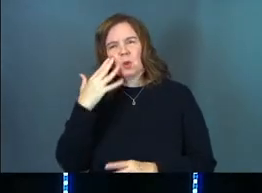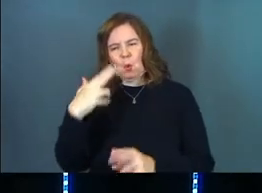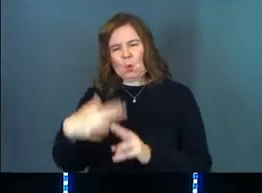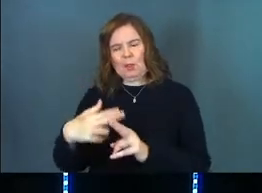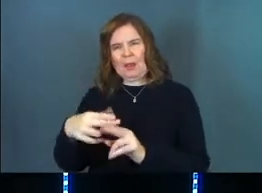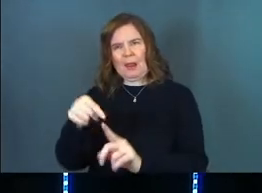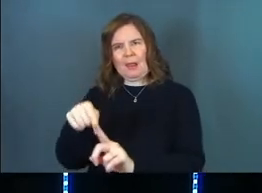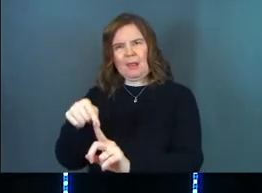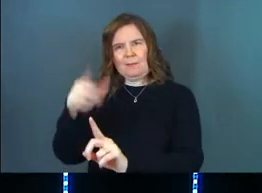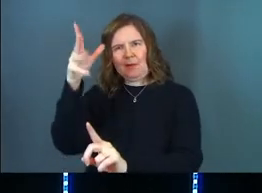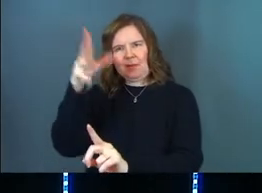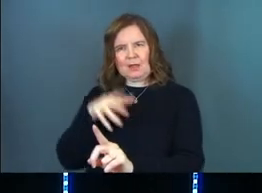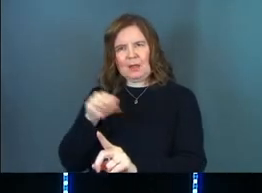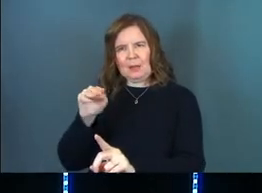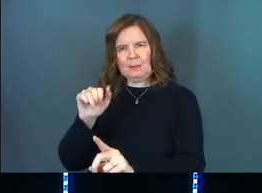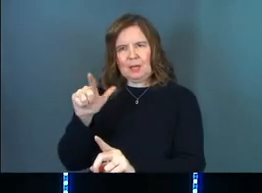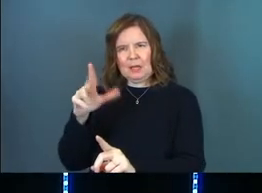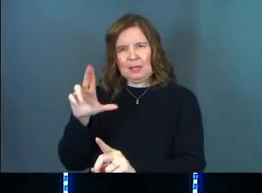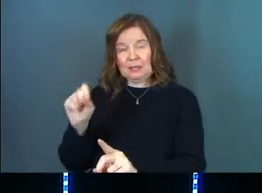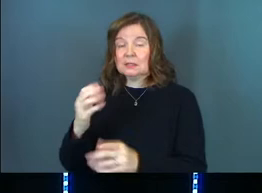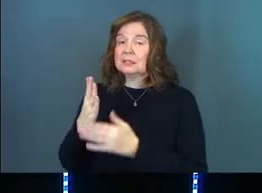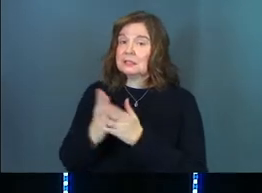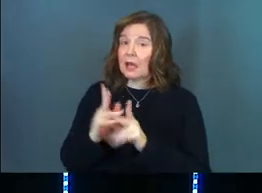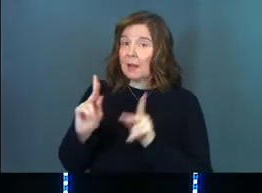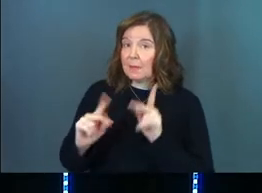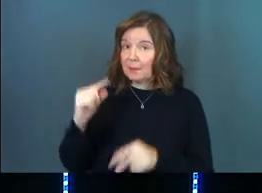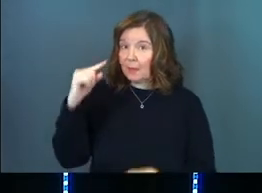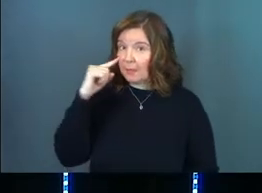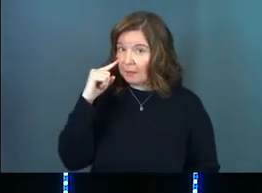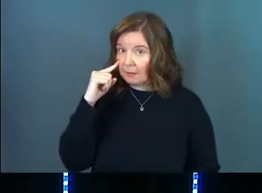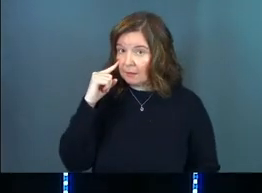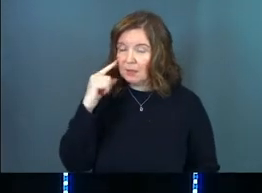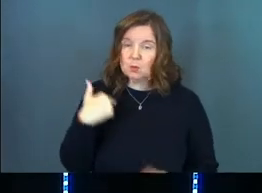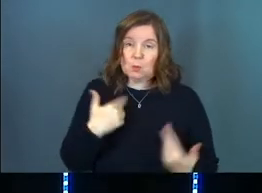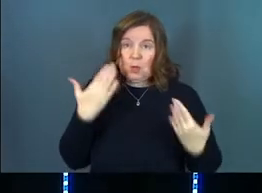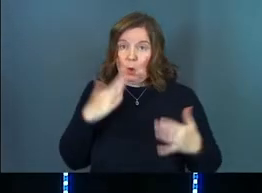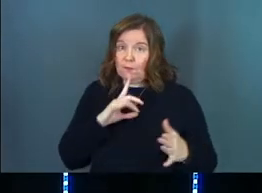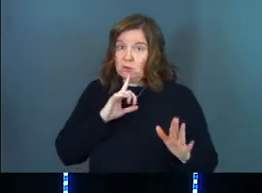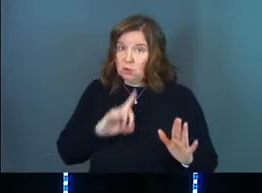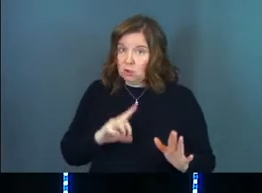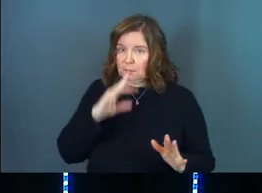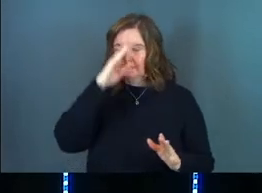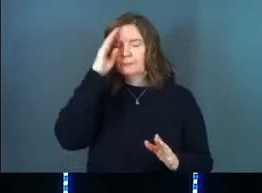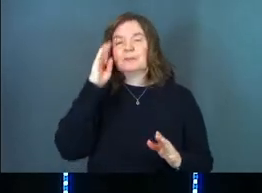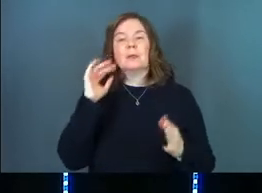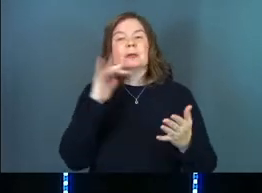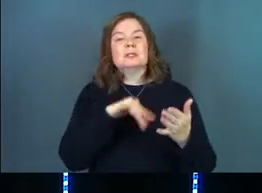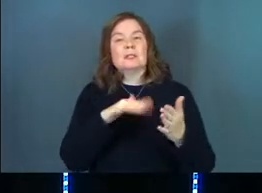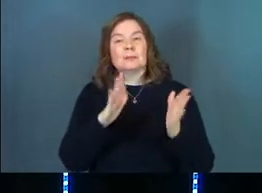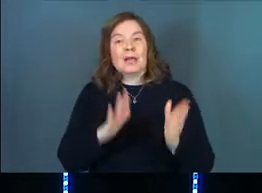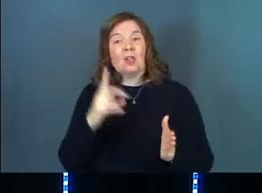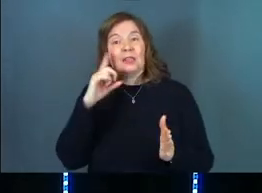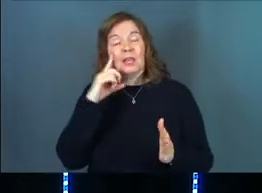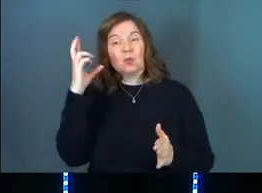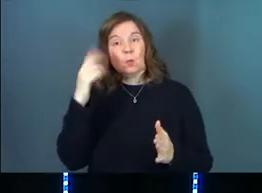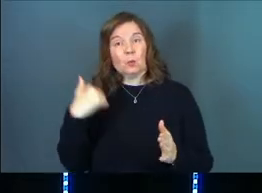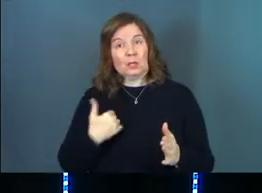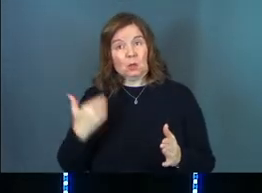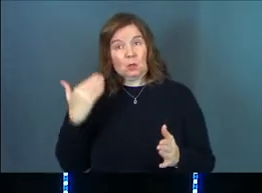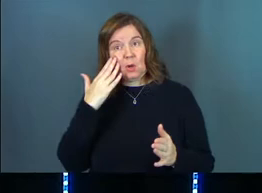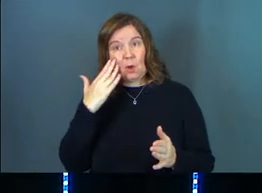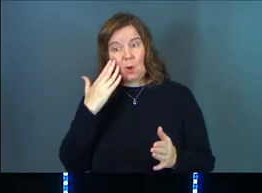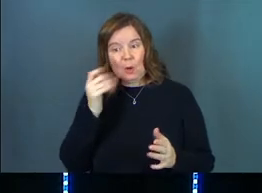name Malchus? Ask yourself that. Some scholars think, so we don't know this for sure, some scholars think there's a reason that we